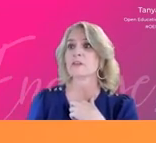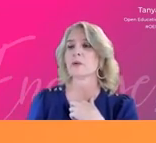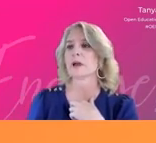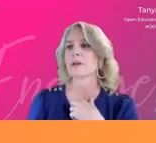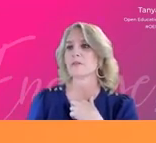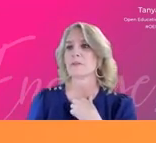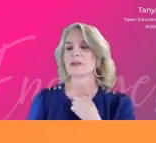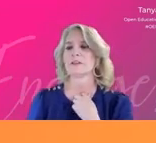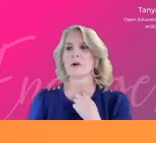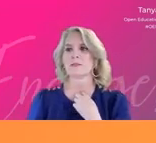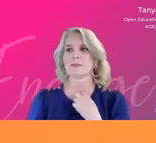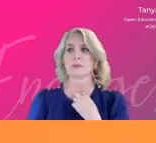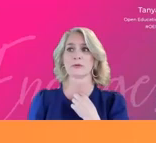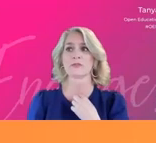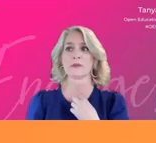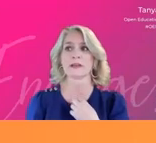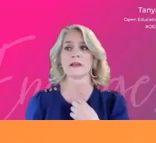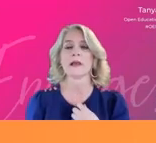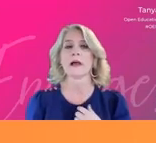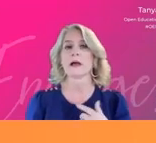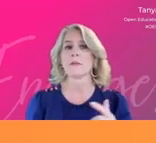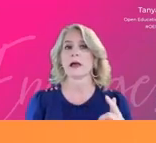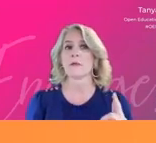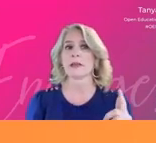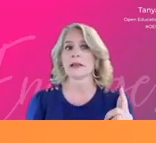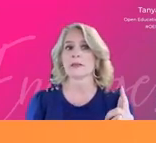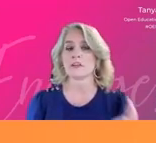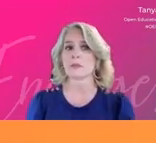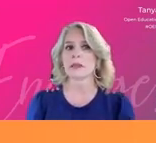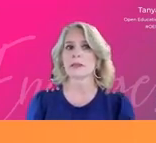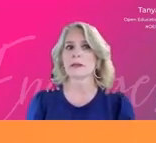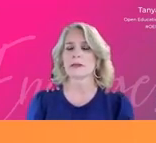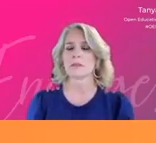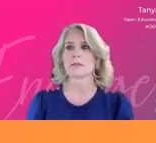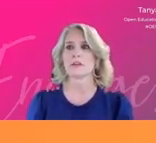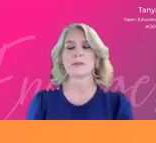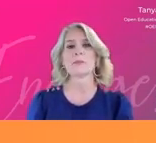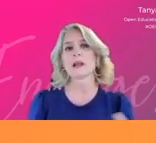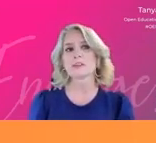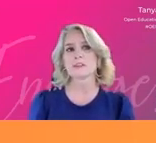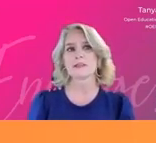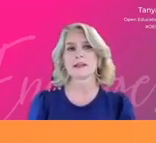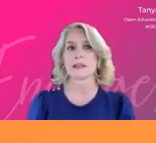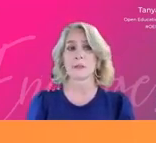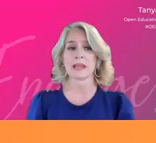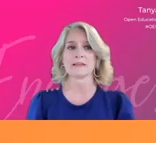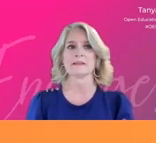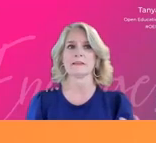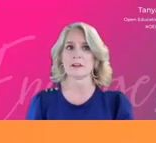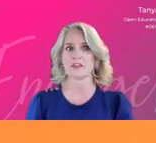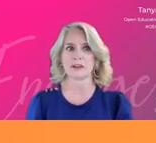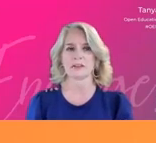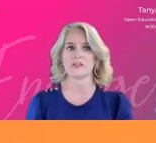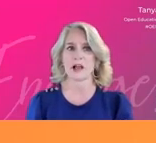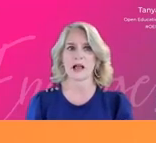you run into this? What kind of feedback did you offer for improvement? I will let Jamie jump in, but I'll just say that I think Amanda